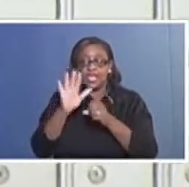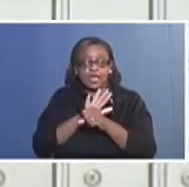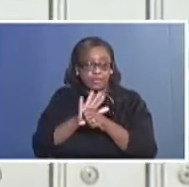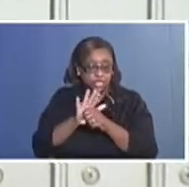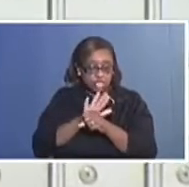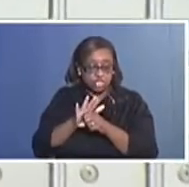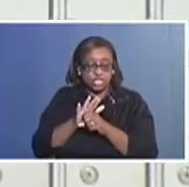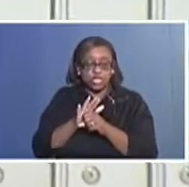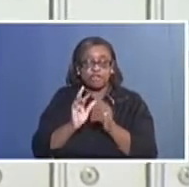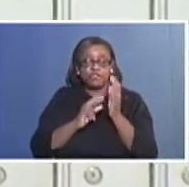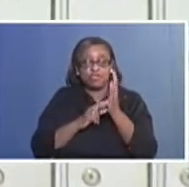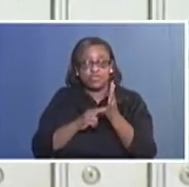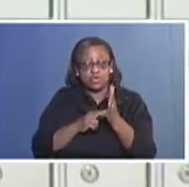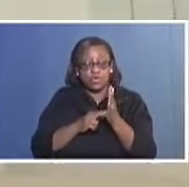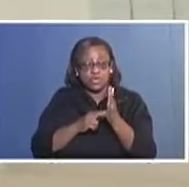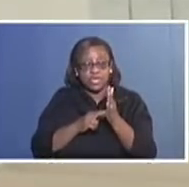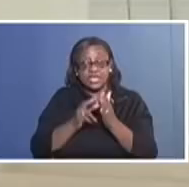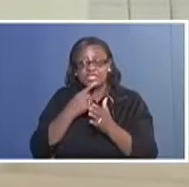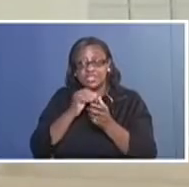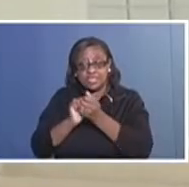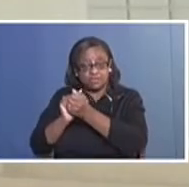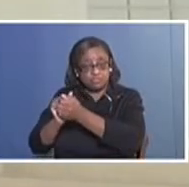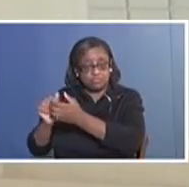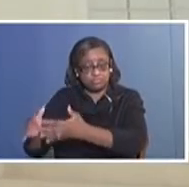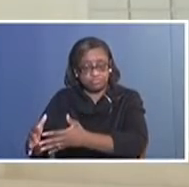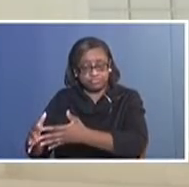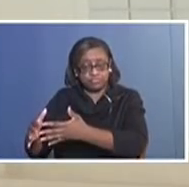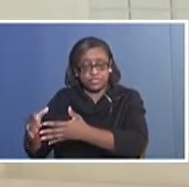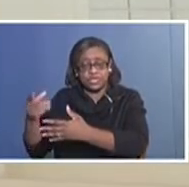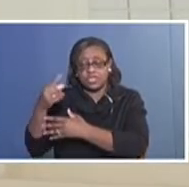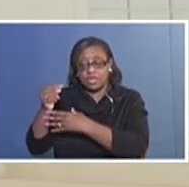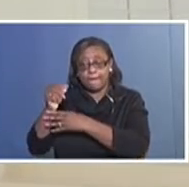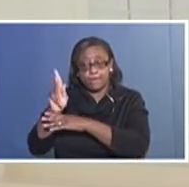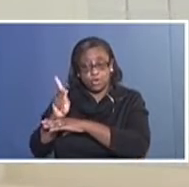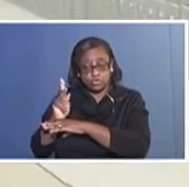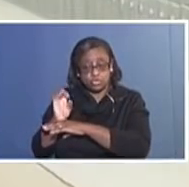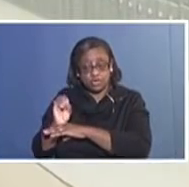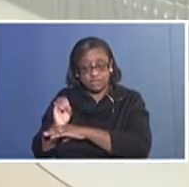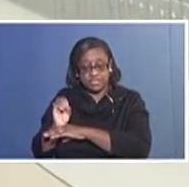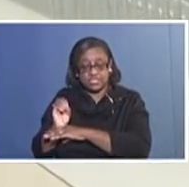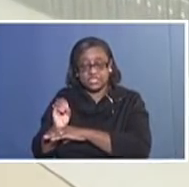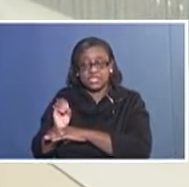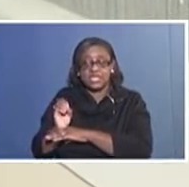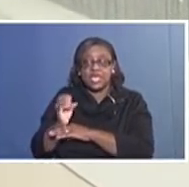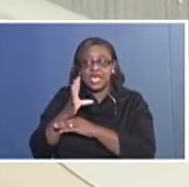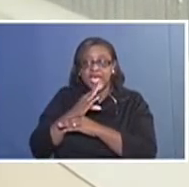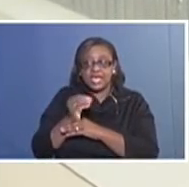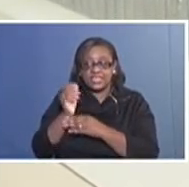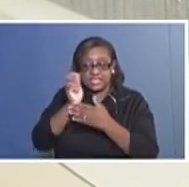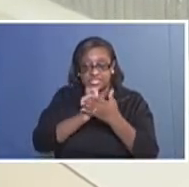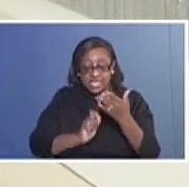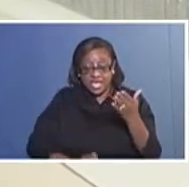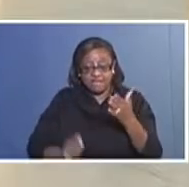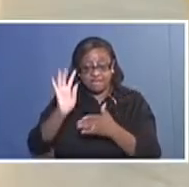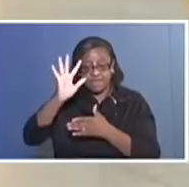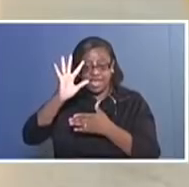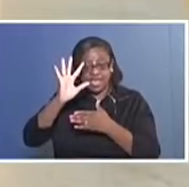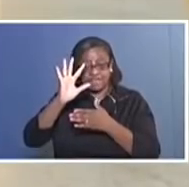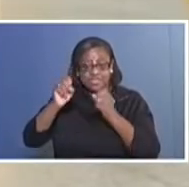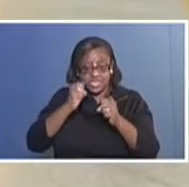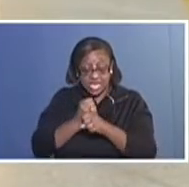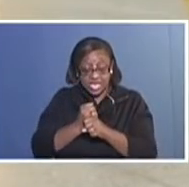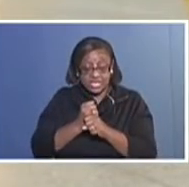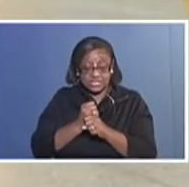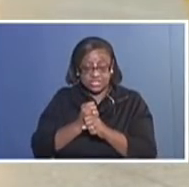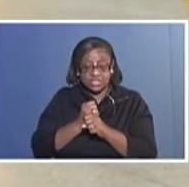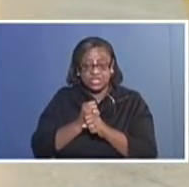of the review. Now, having demolished the condemned General Post Office, the Minnis administration signed a 5-year lease